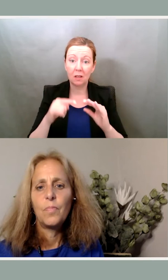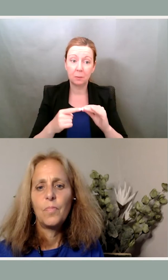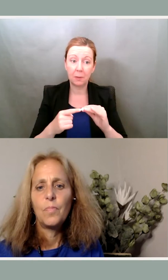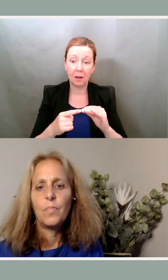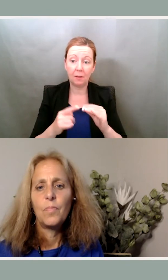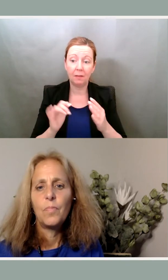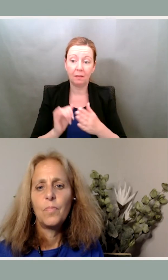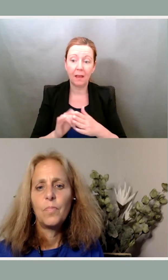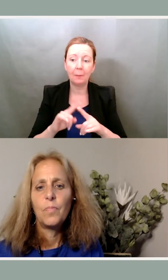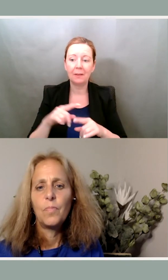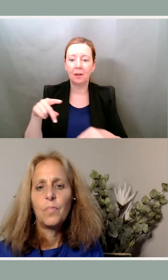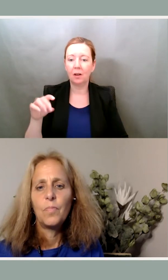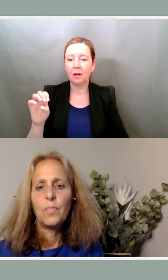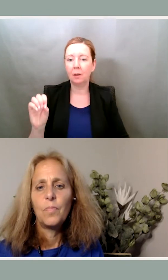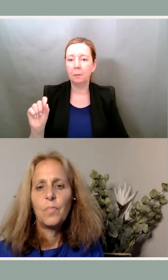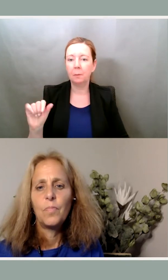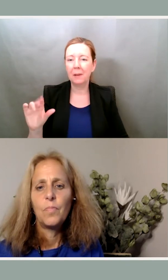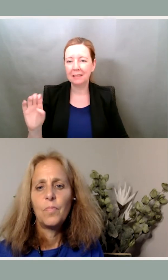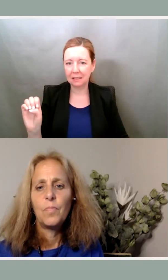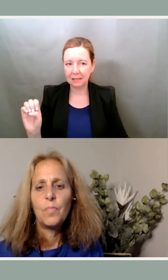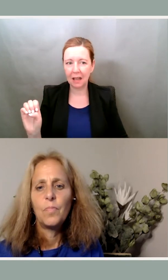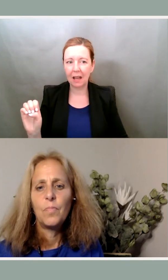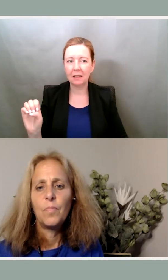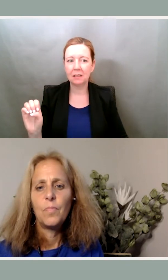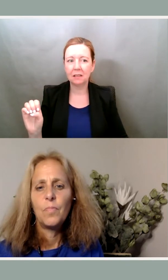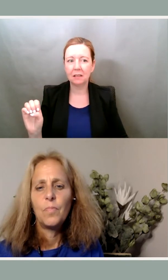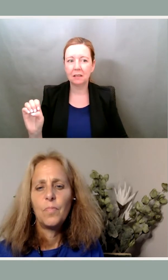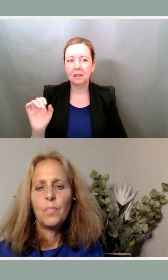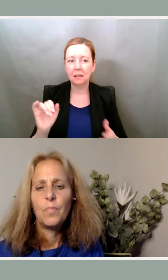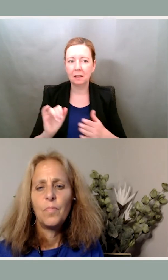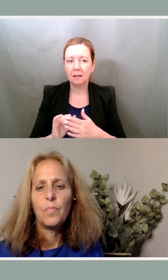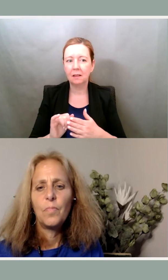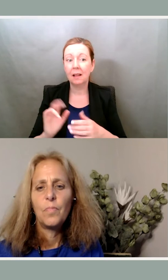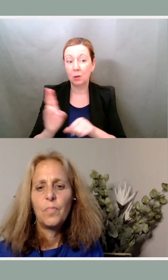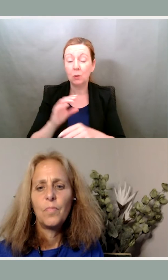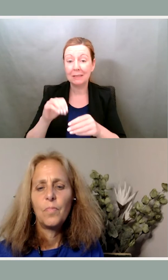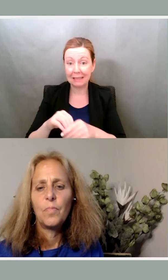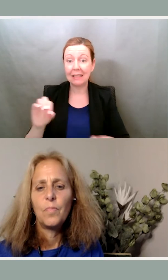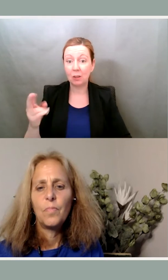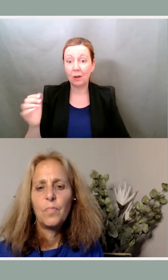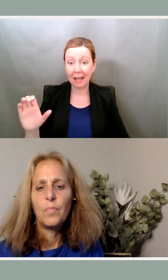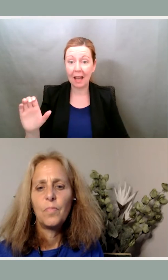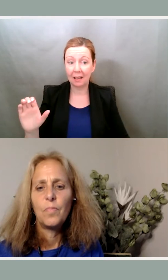there are pesticidal type products that are used in organic industry. That is exactly right. But